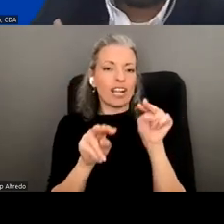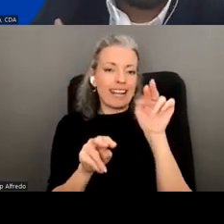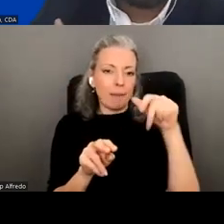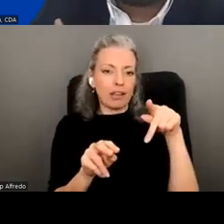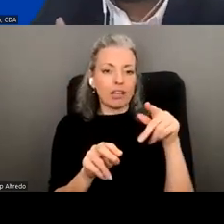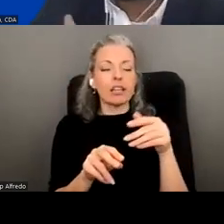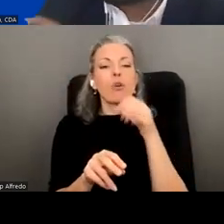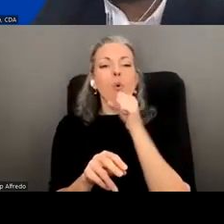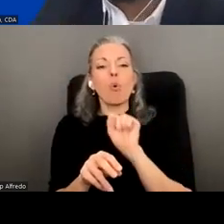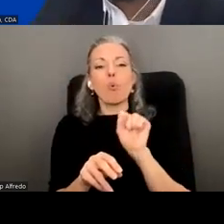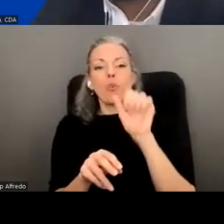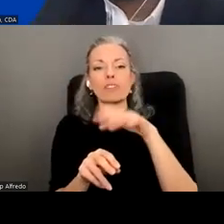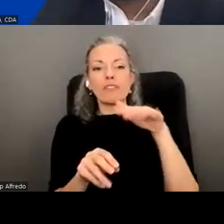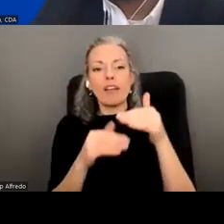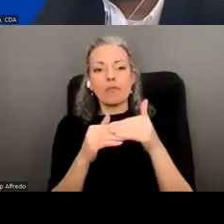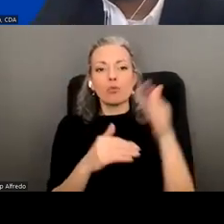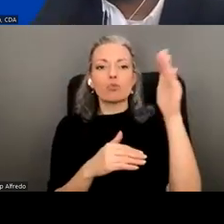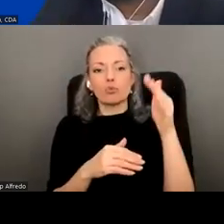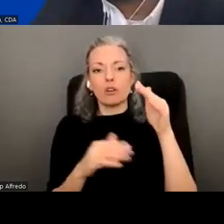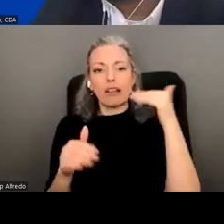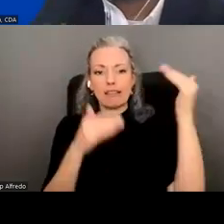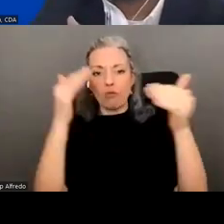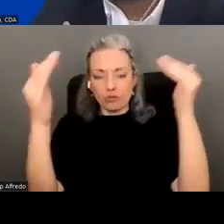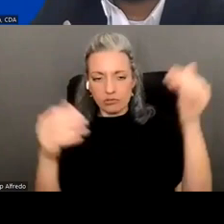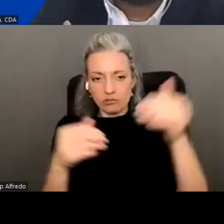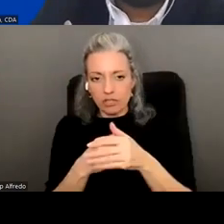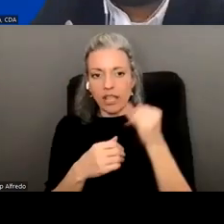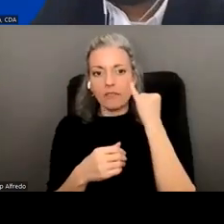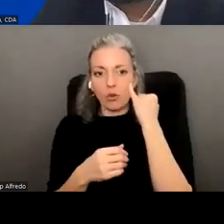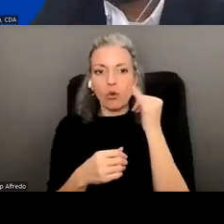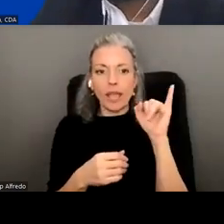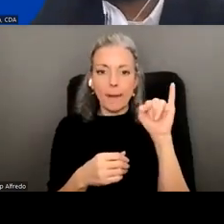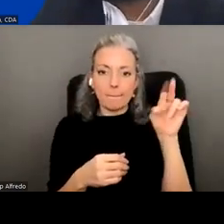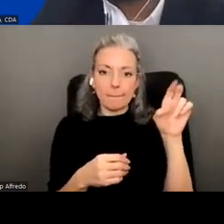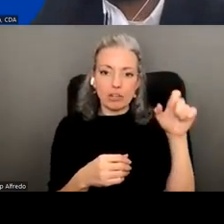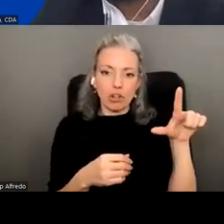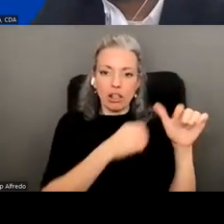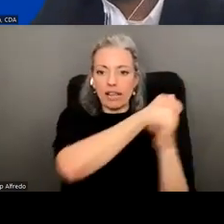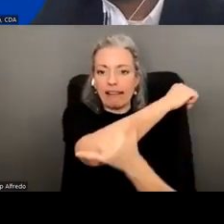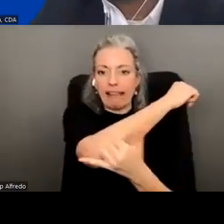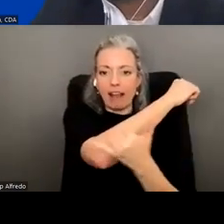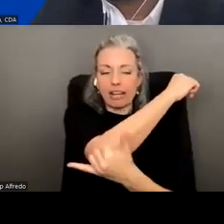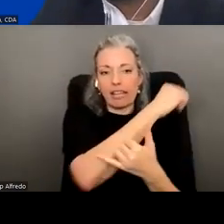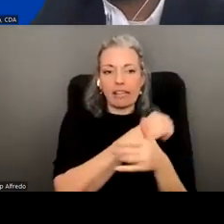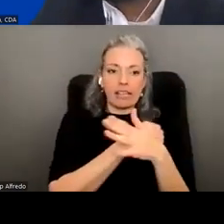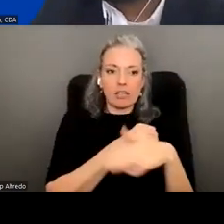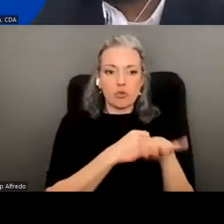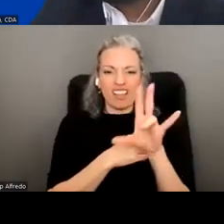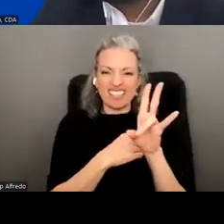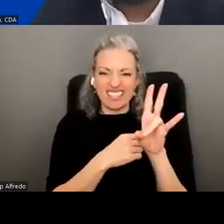adults per direct care worker. That's in the higher end. If you go to Imperial County, it's only 7.4. So we have that flexibility there as